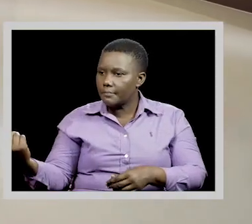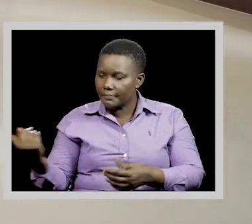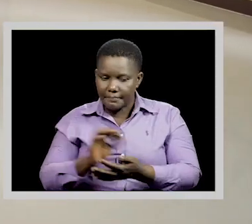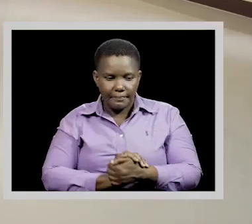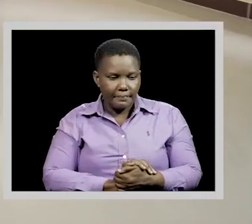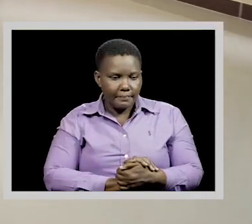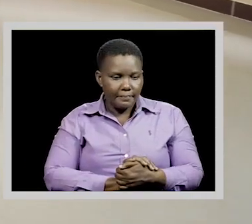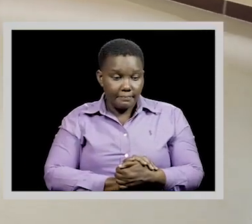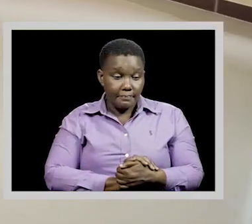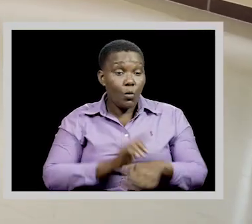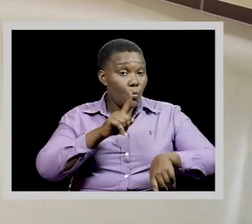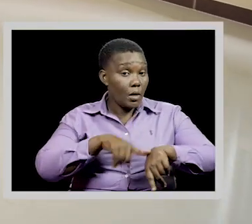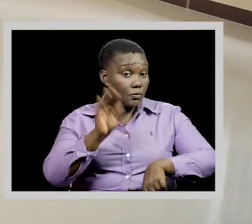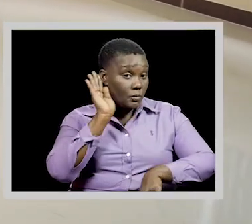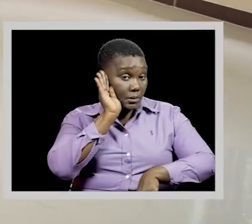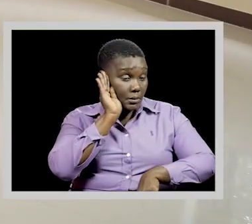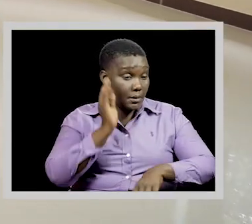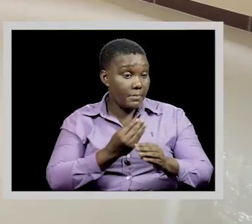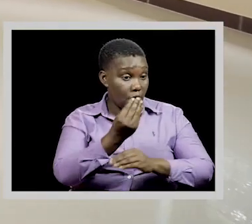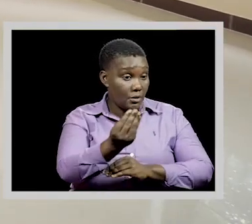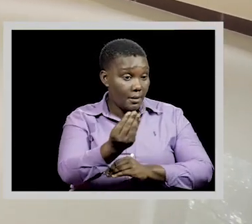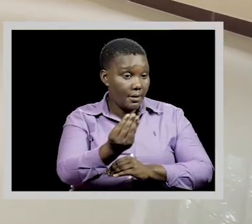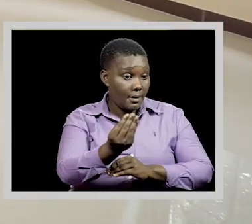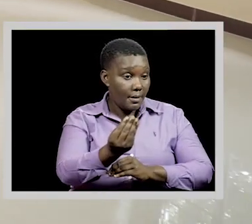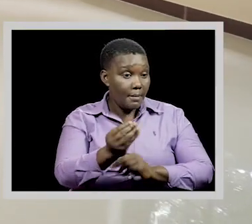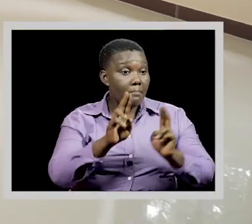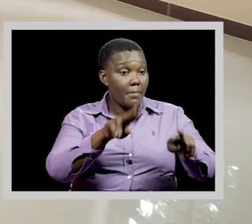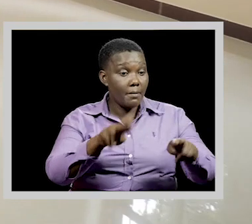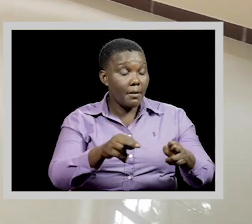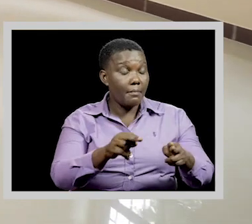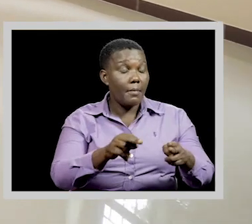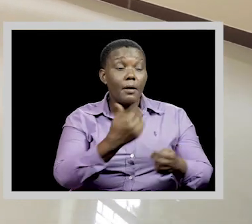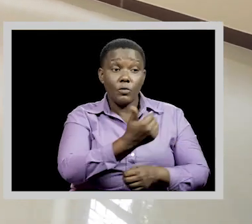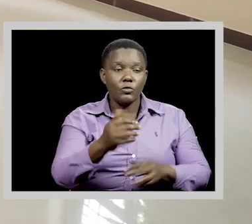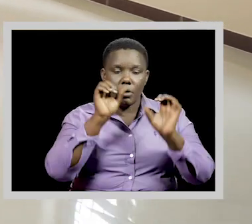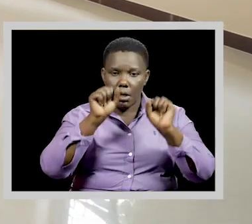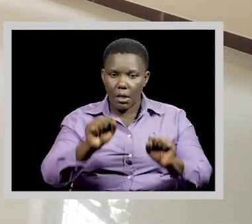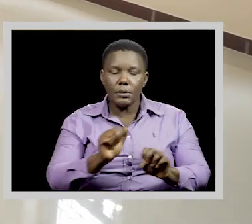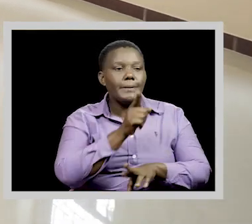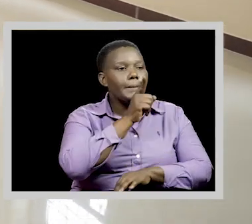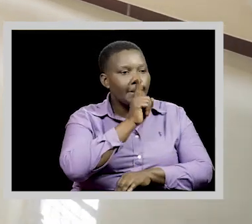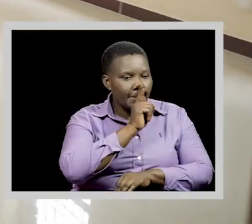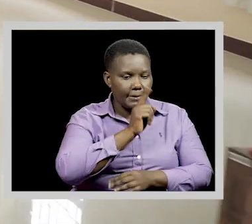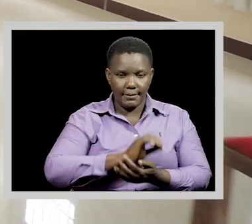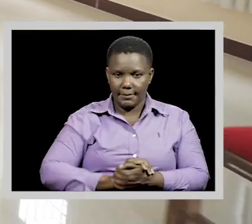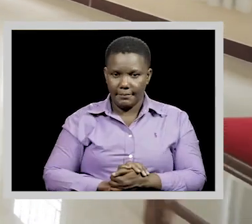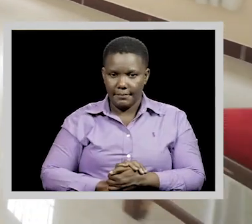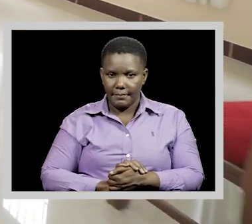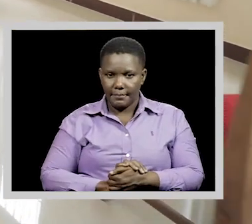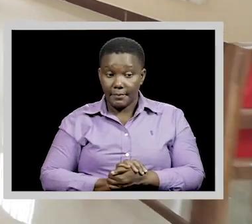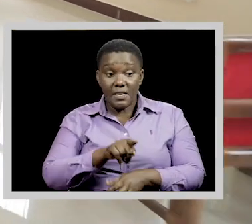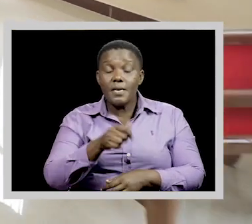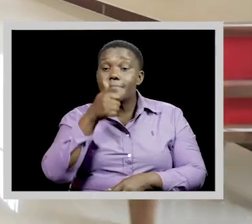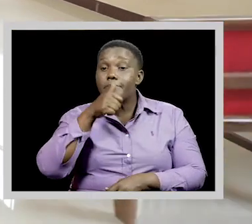The proceedings in juvenile court should be held in camera, that is, in